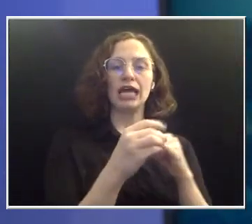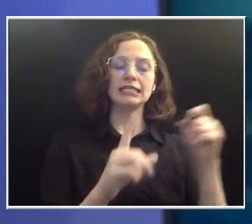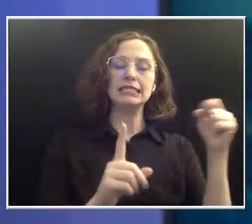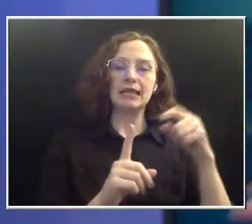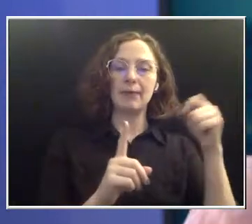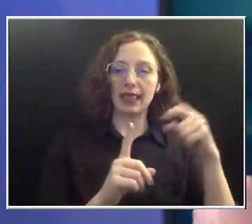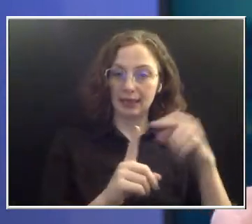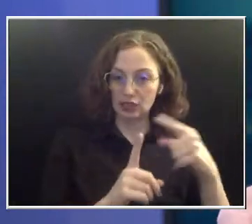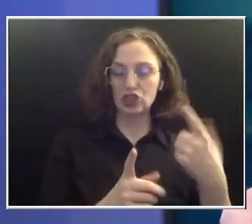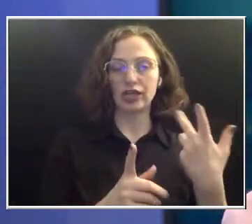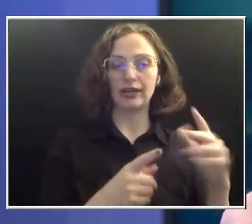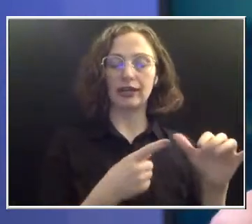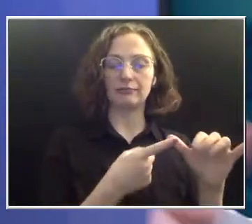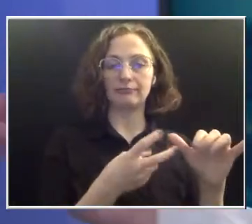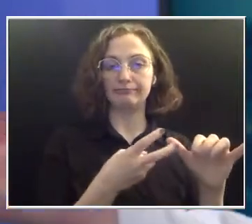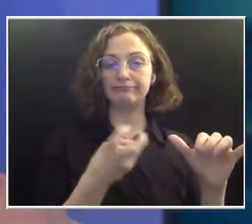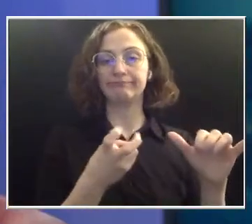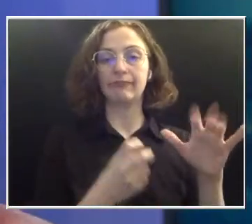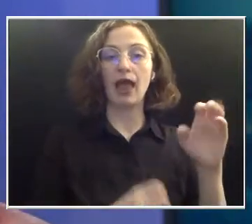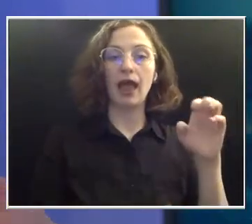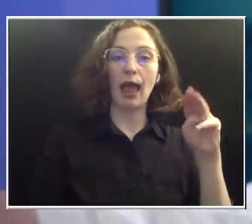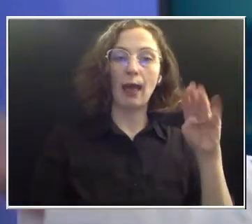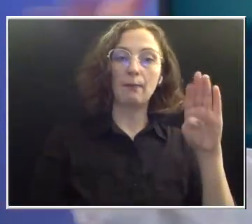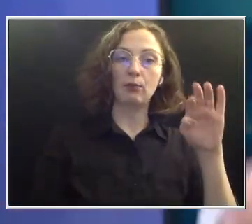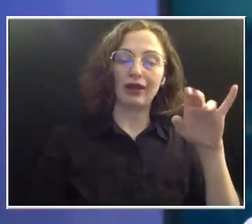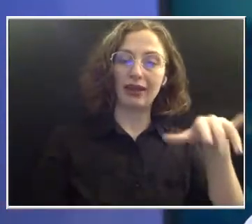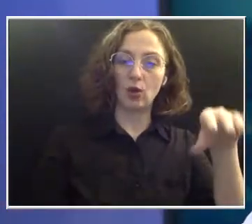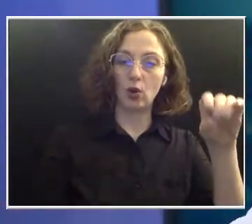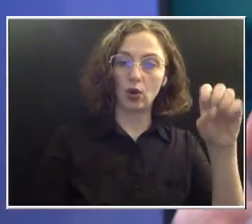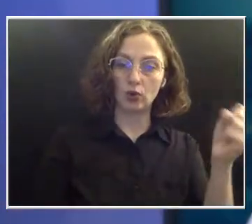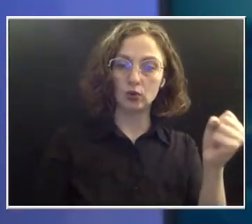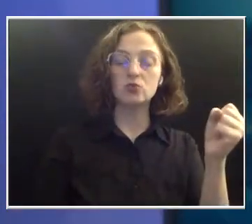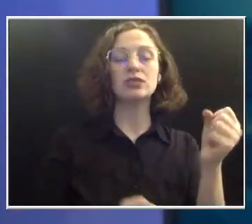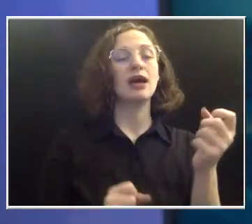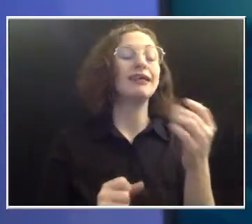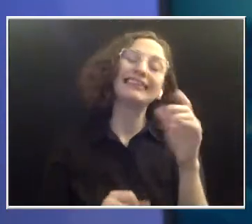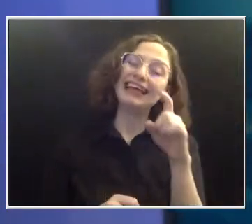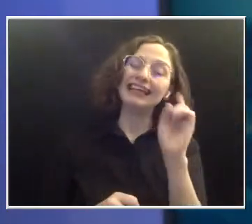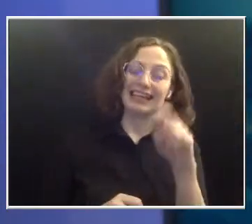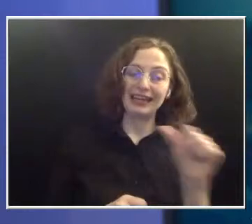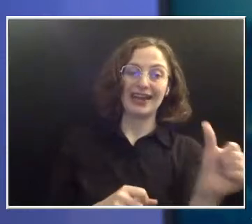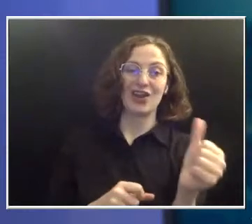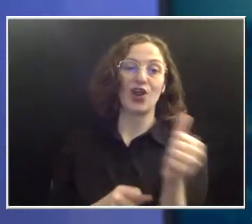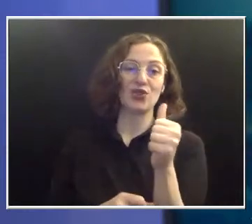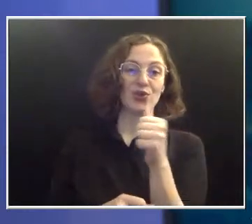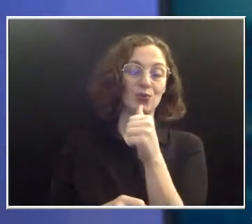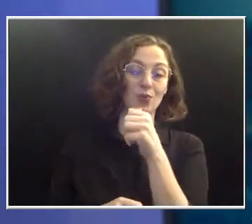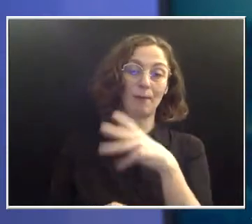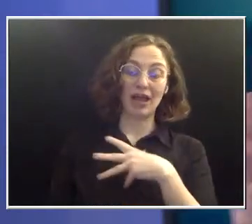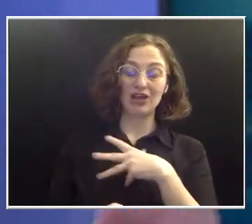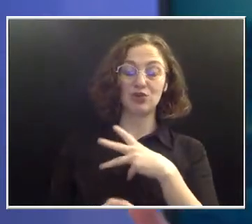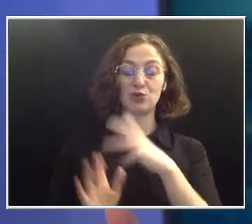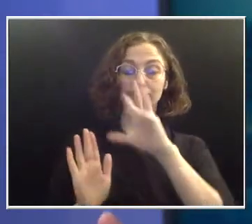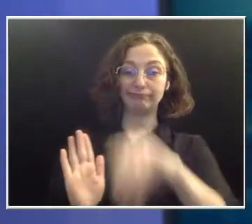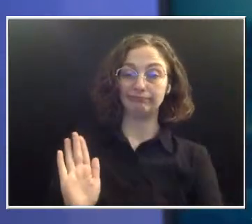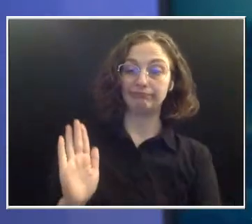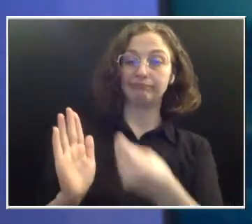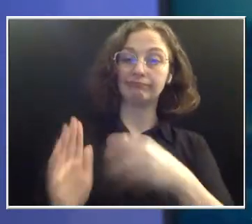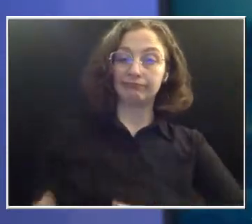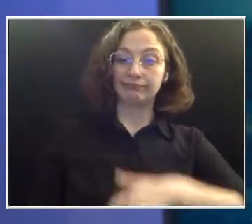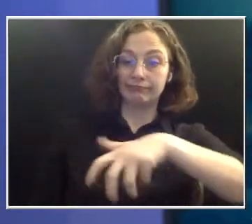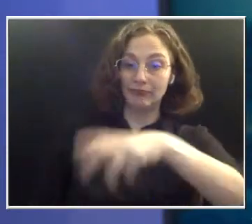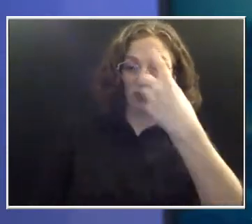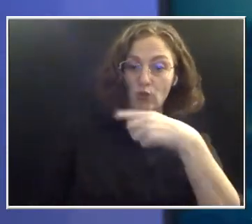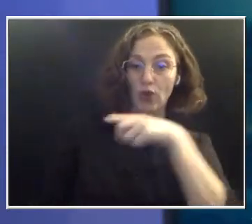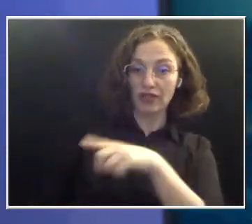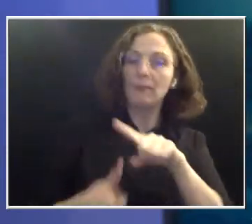So those are all conversations that are overwhelming, but we have when you're coming in and we're like, all right, listen, let's put this all out there. What